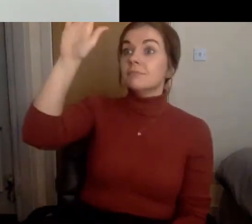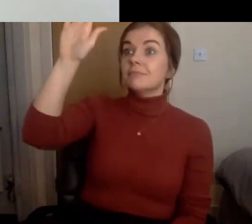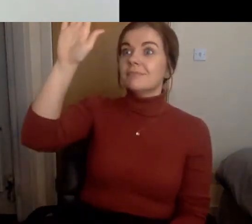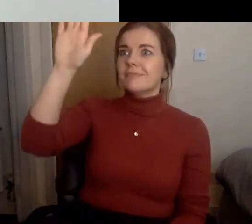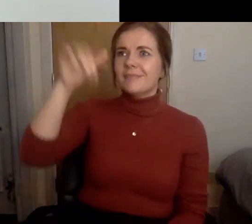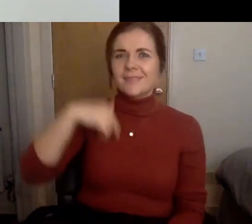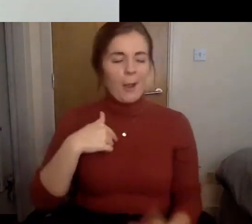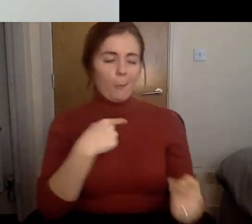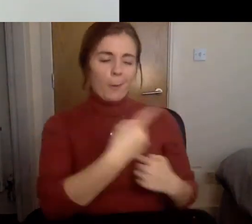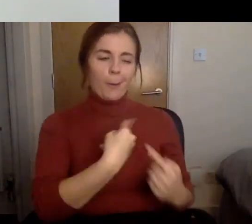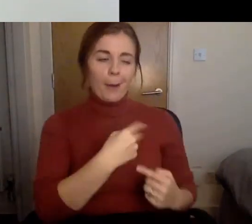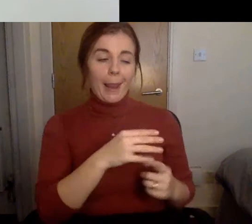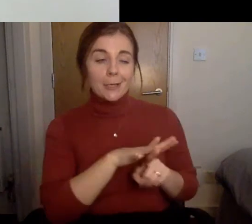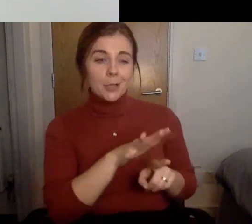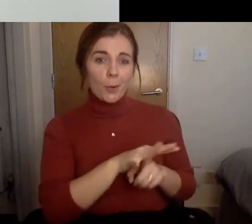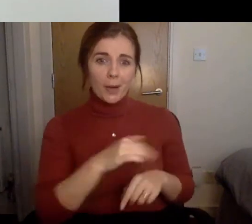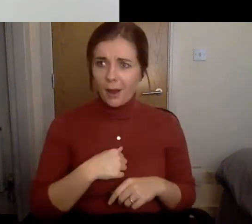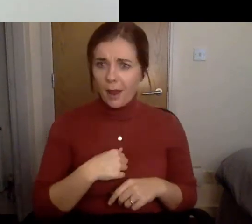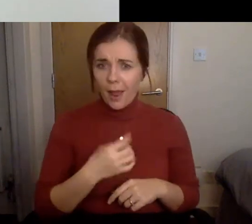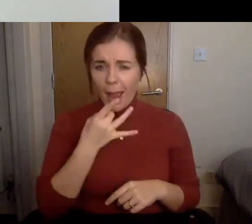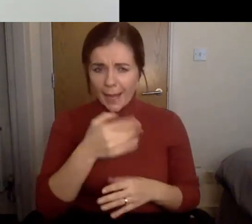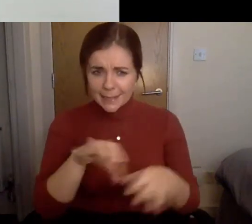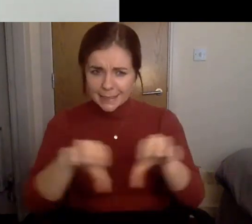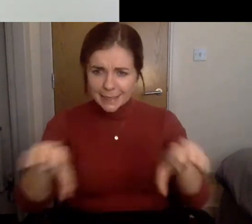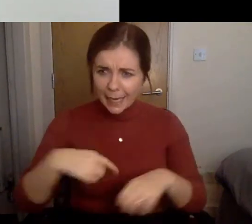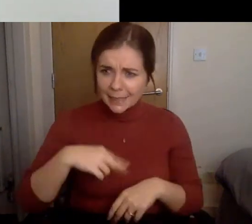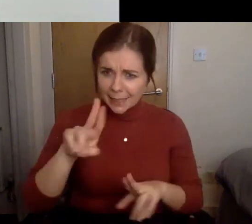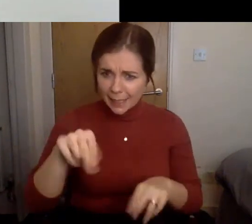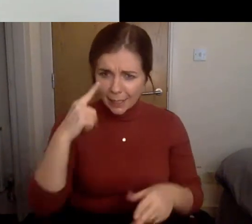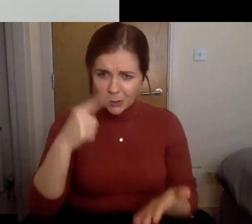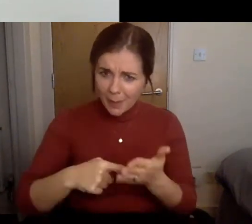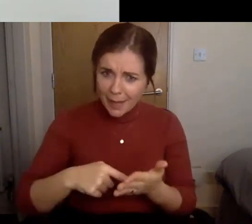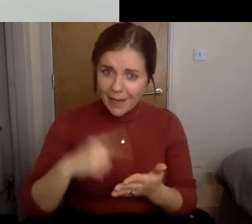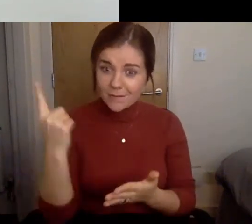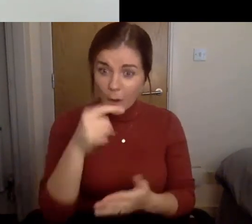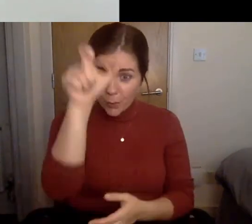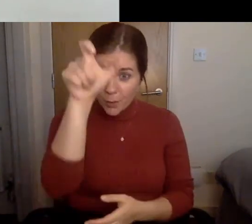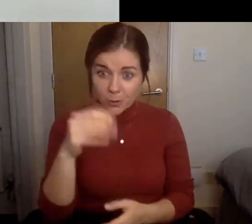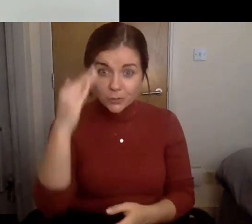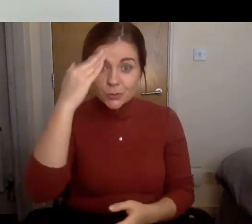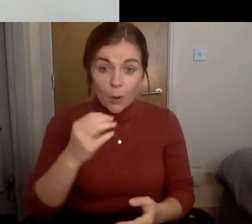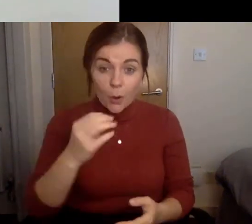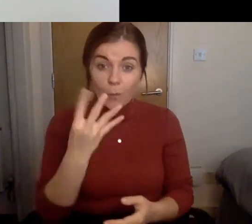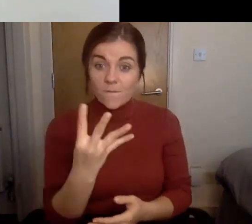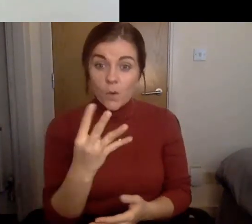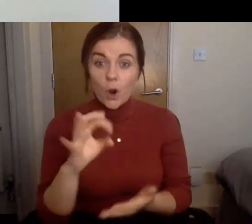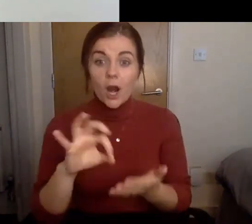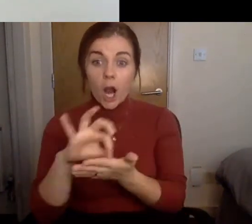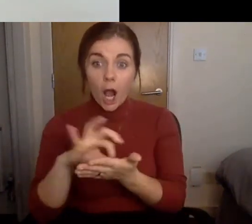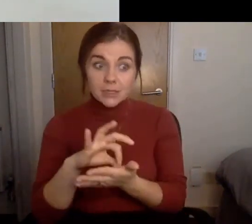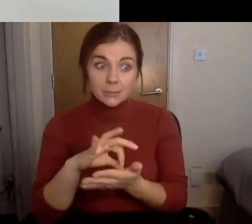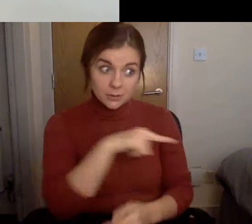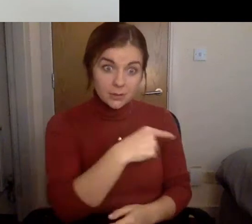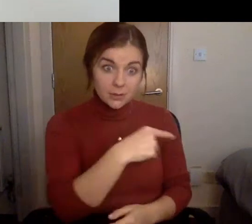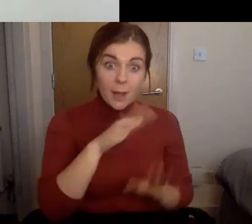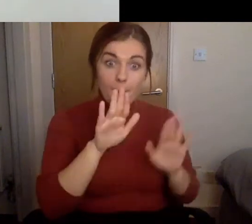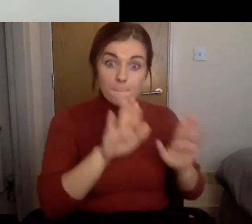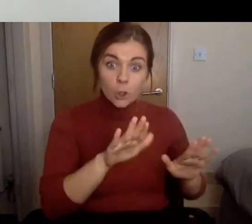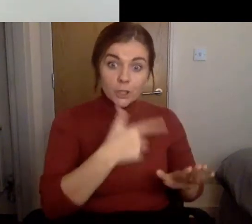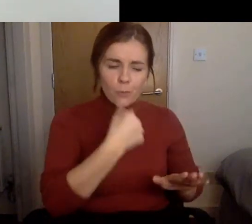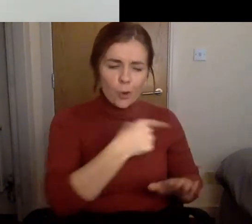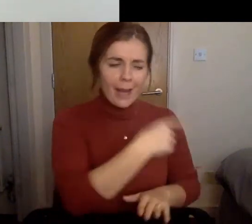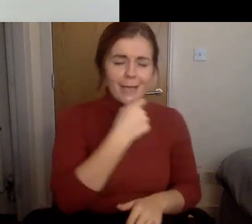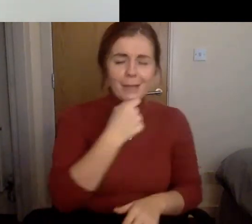to him, can you believe that the Muslim boy was the only boy with his hand up when I asked for the 4 gospels? And he'd be like, miss, you got to teach these guys